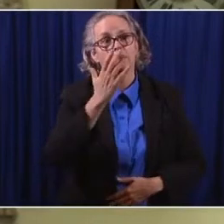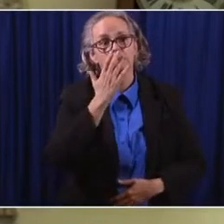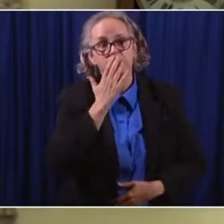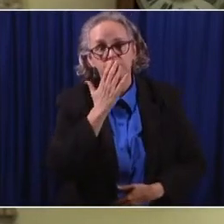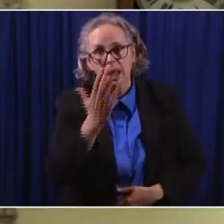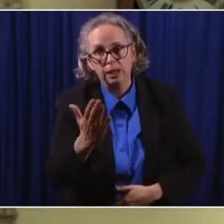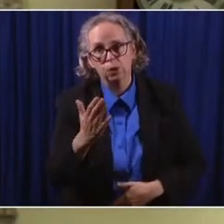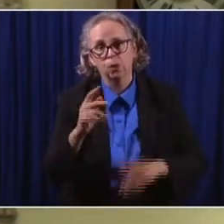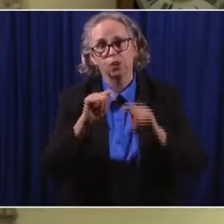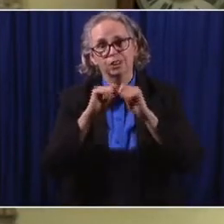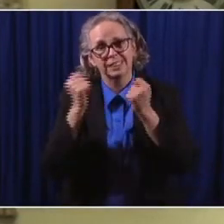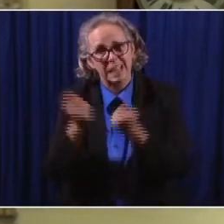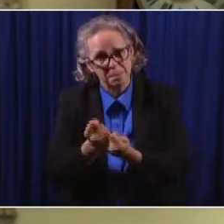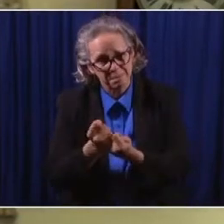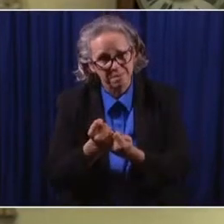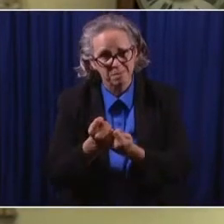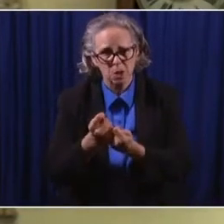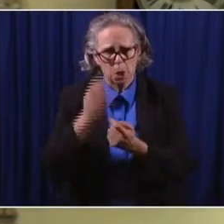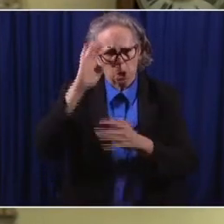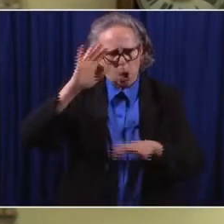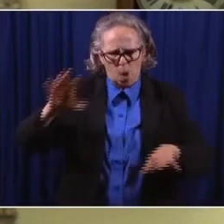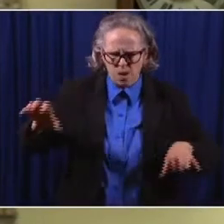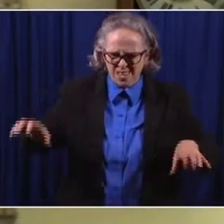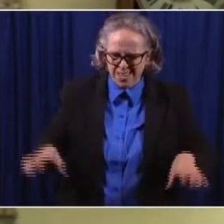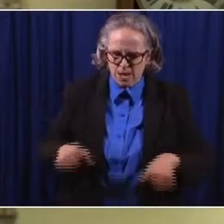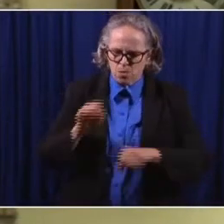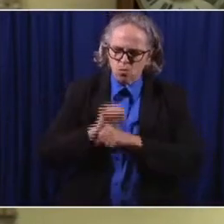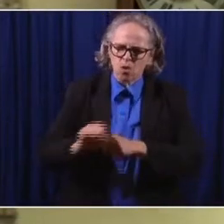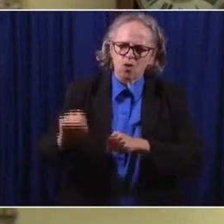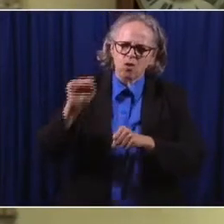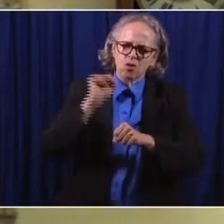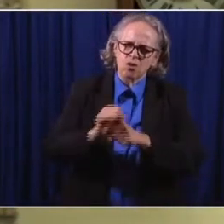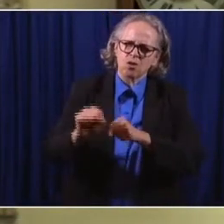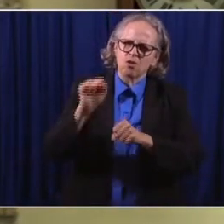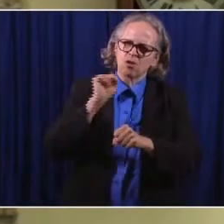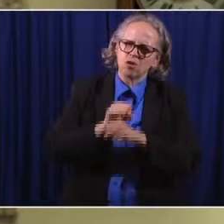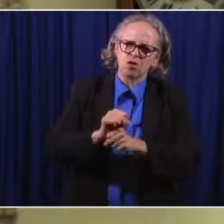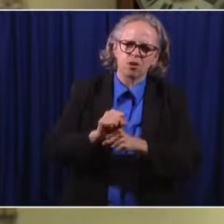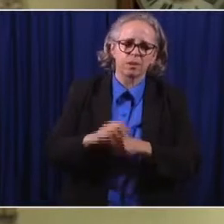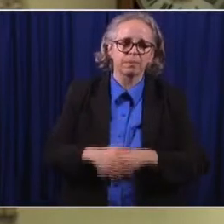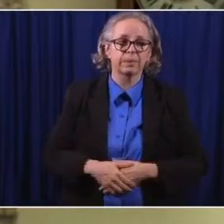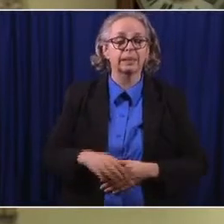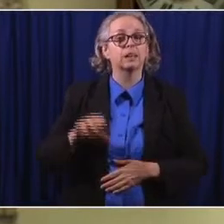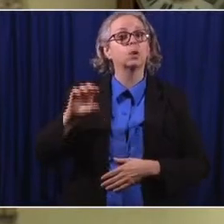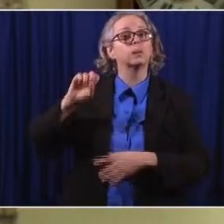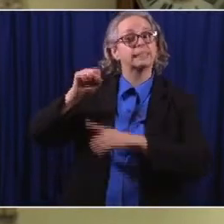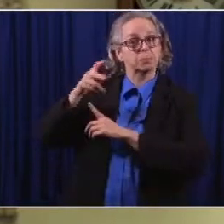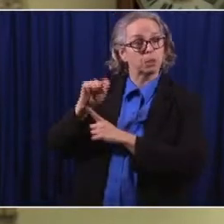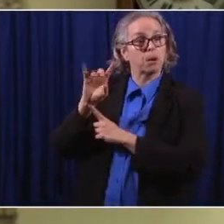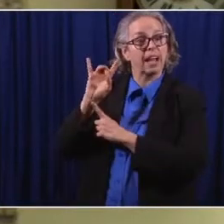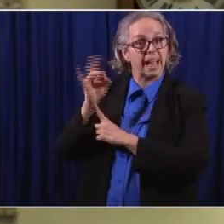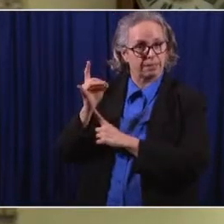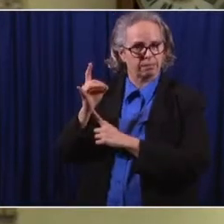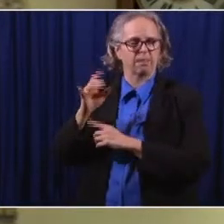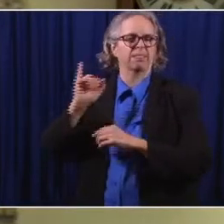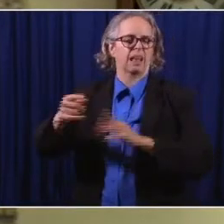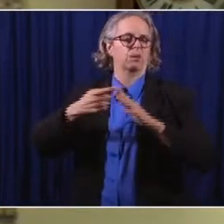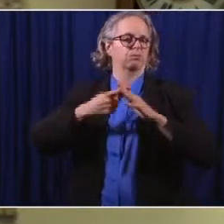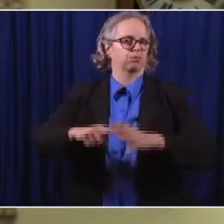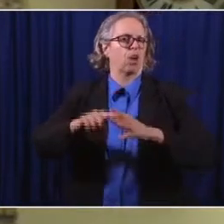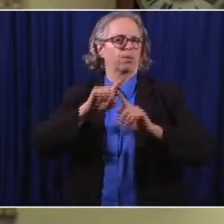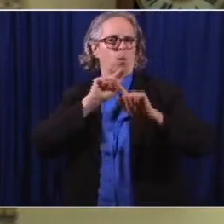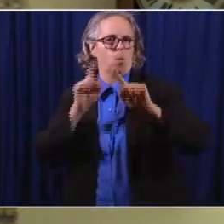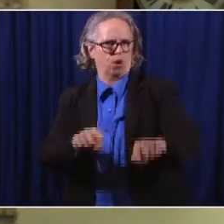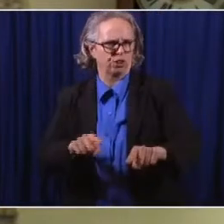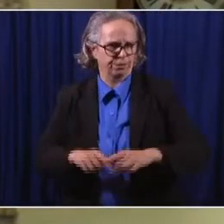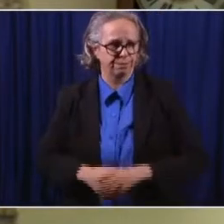what you're doing. But beginning September 8th, the order will go into effect on September 8th. Parents or guardians and school staff should